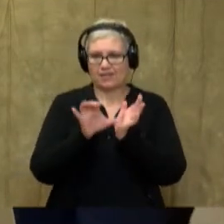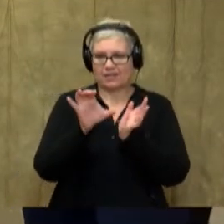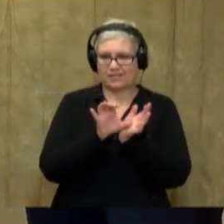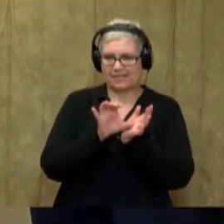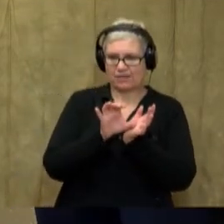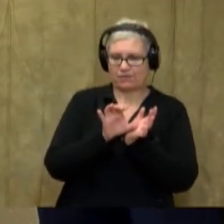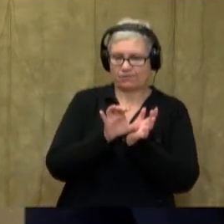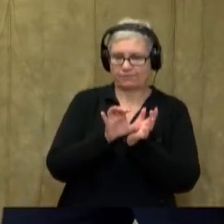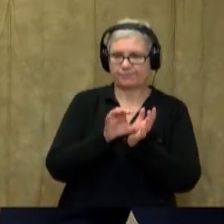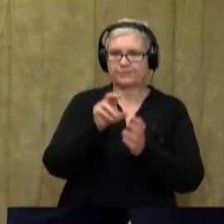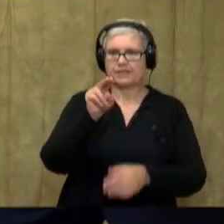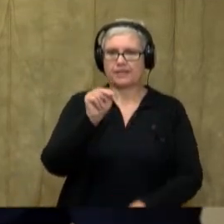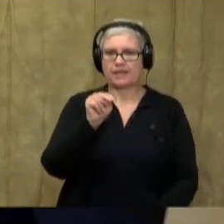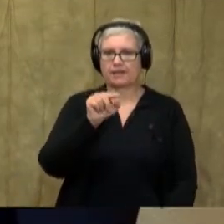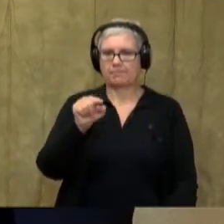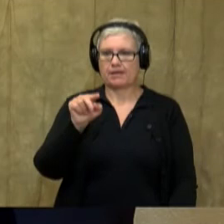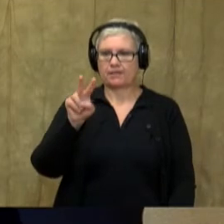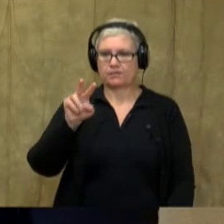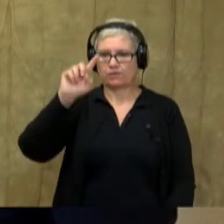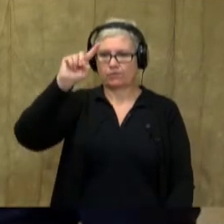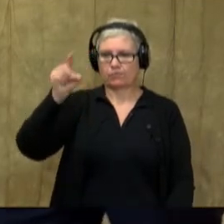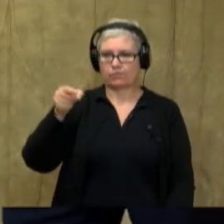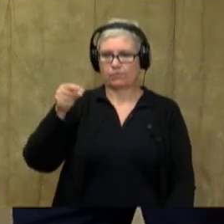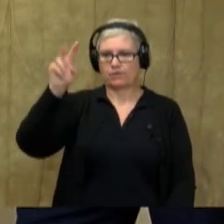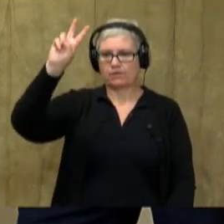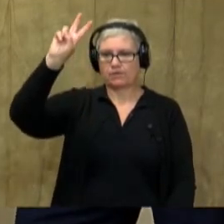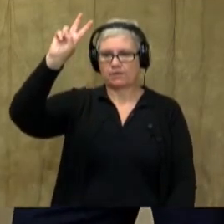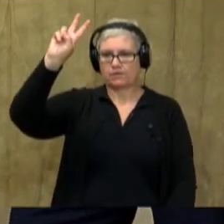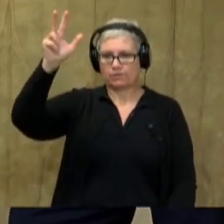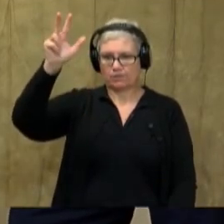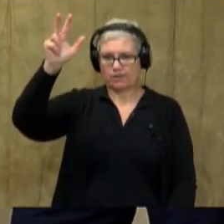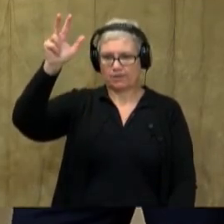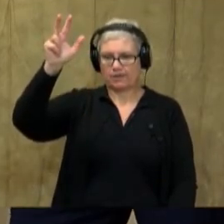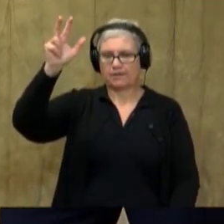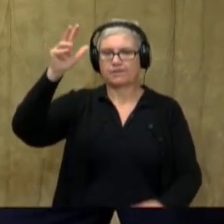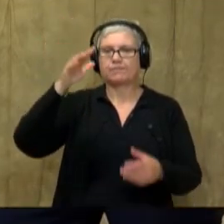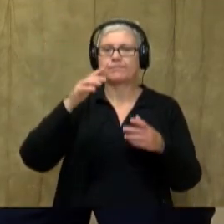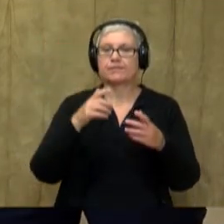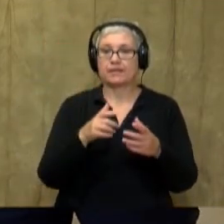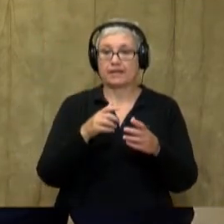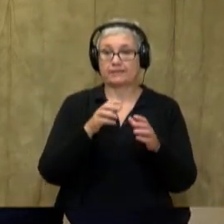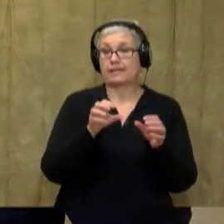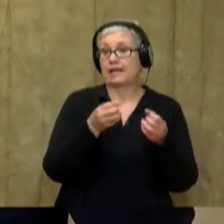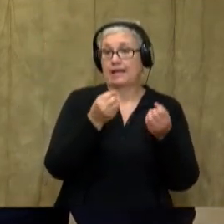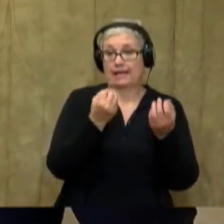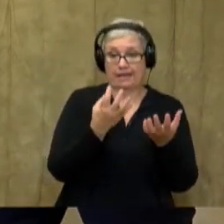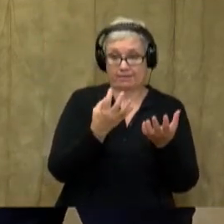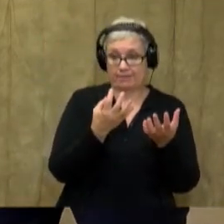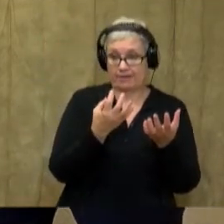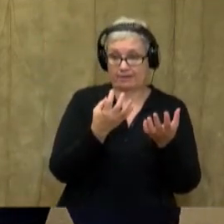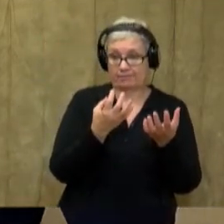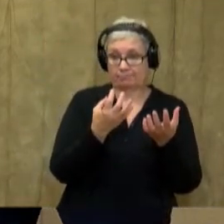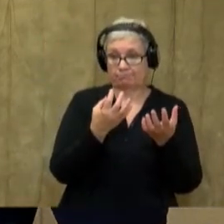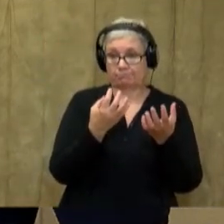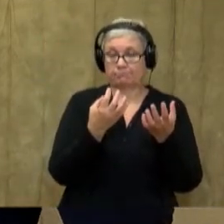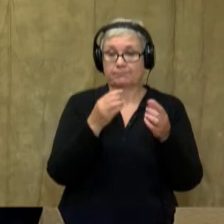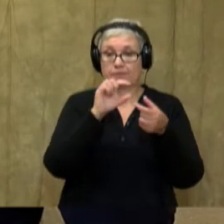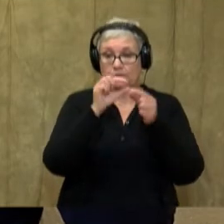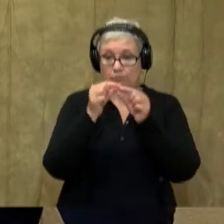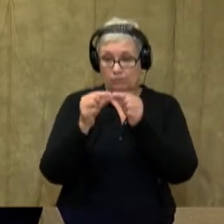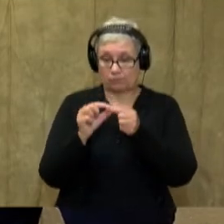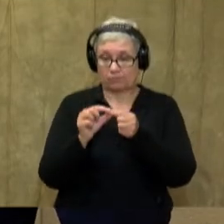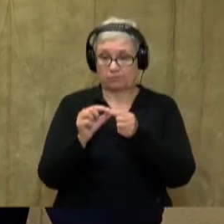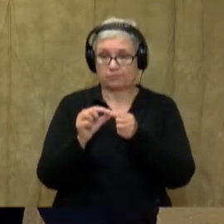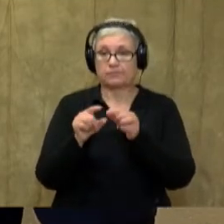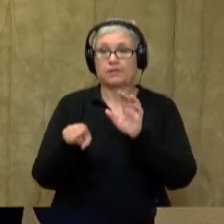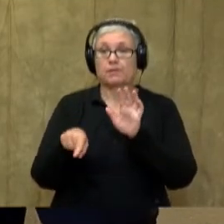2 cubed, that n minus 2 part represents the case number minus the number of faces, subtracting the